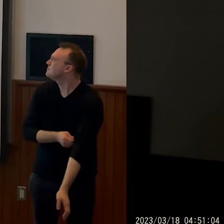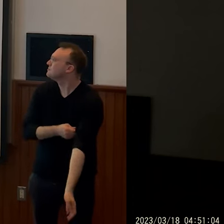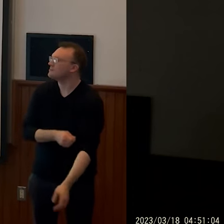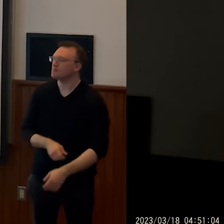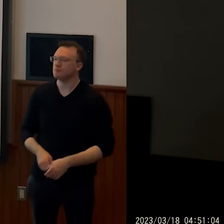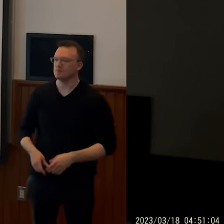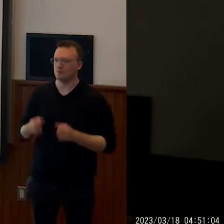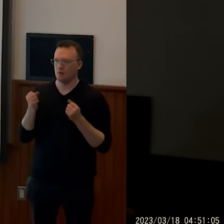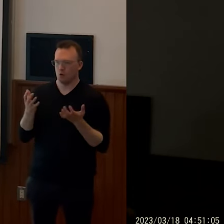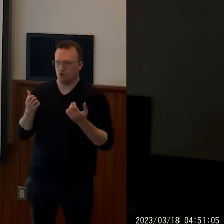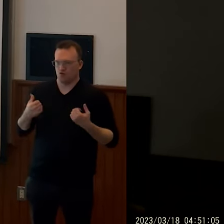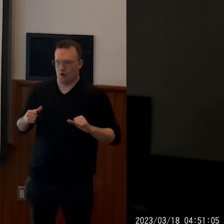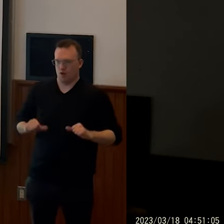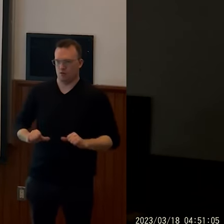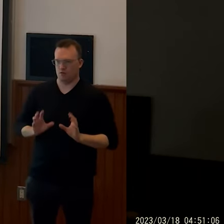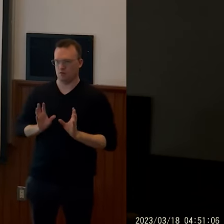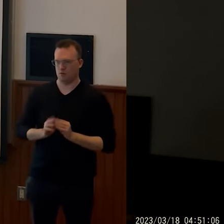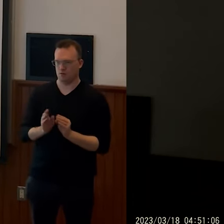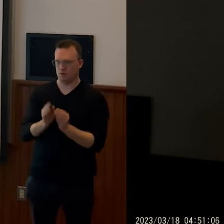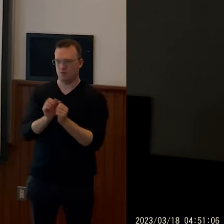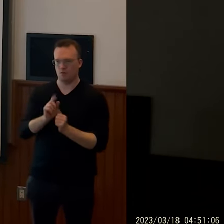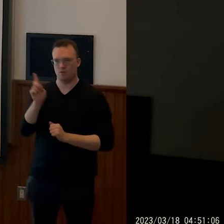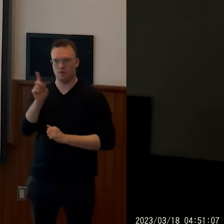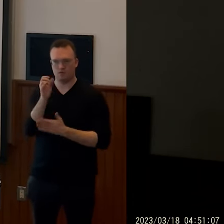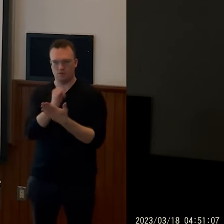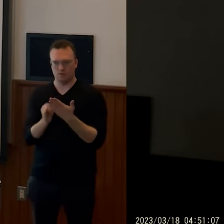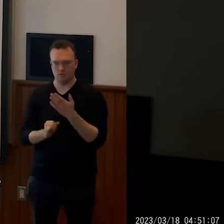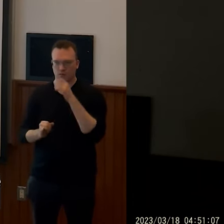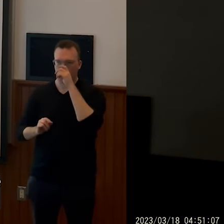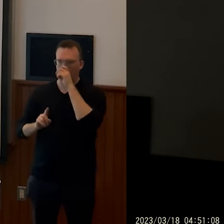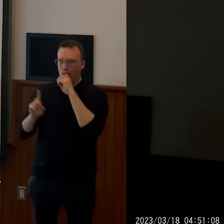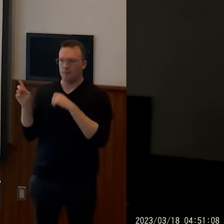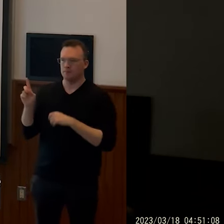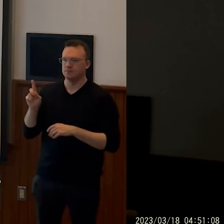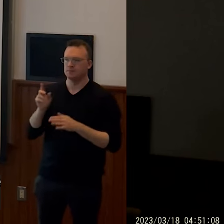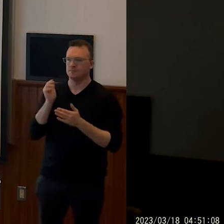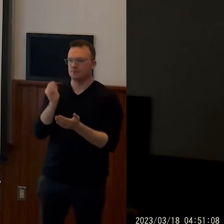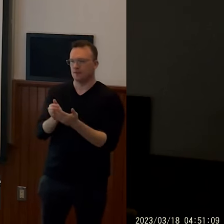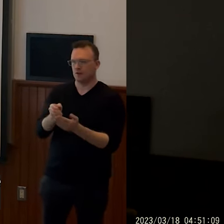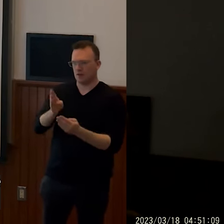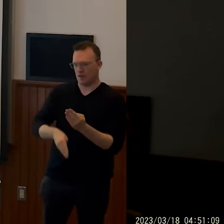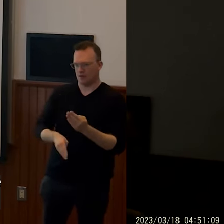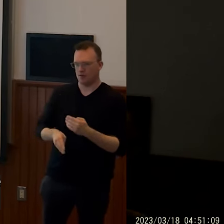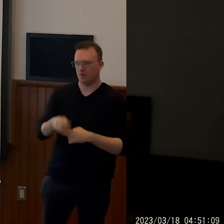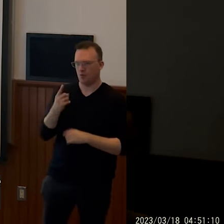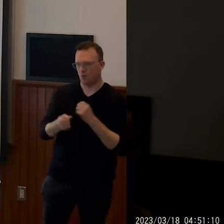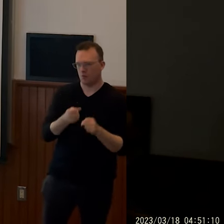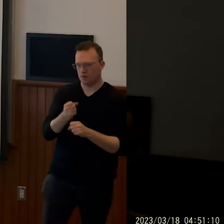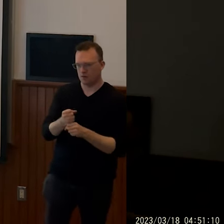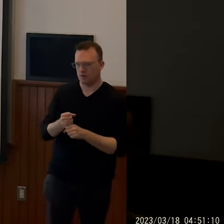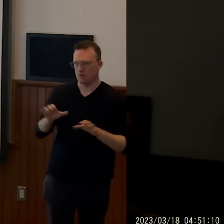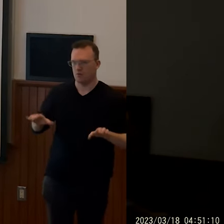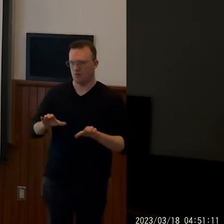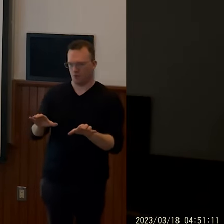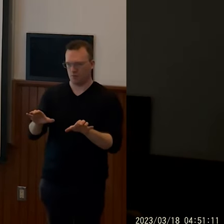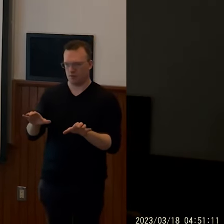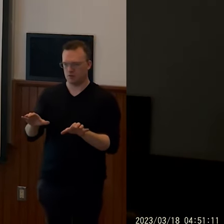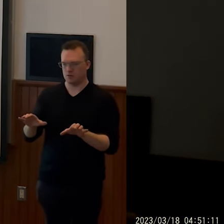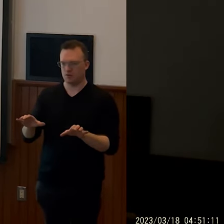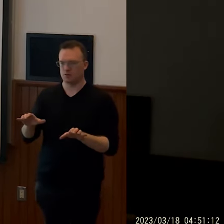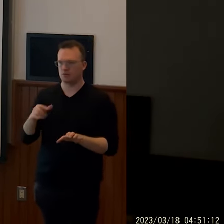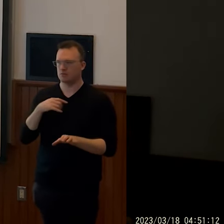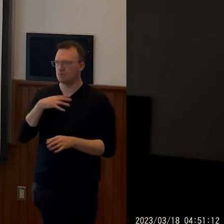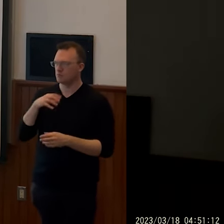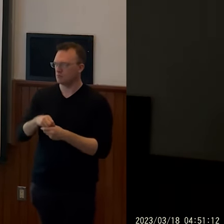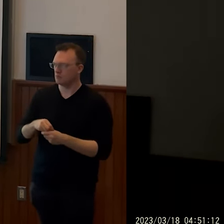of trial sessions in this work also. This was toward the end of this 1 year performance that I would do